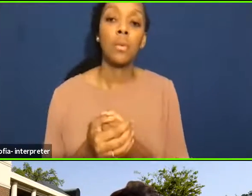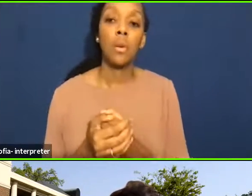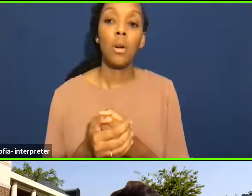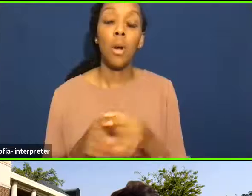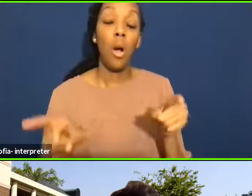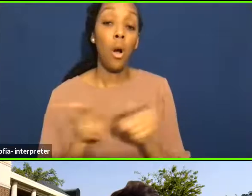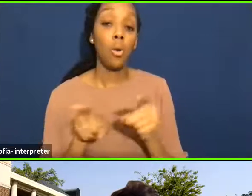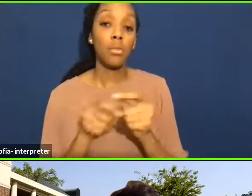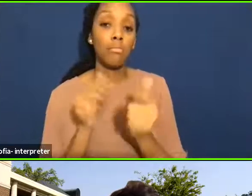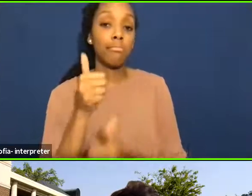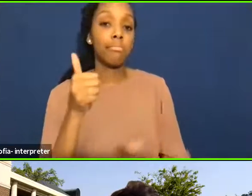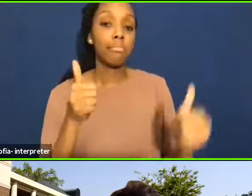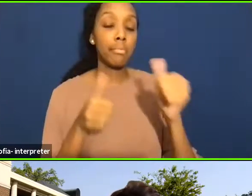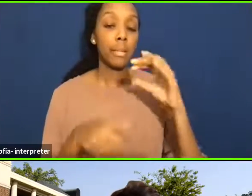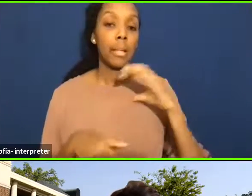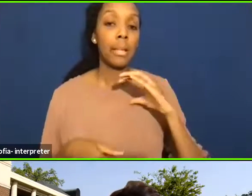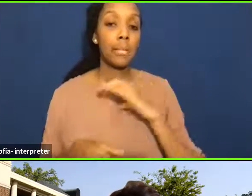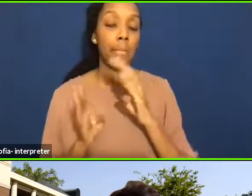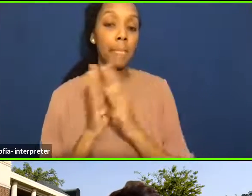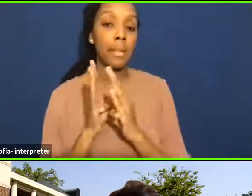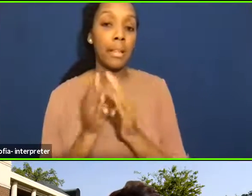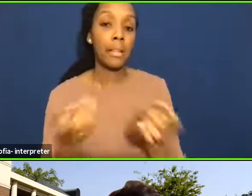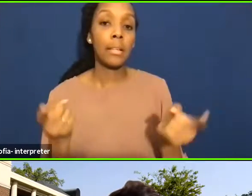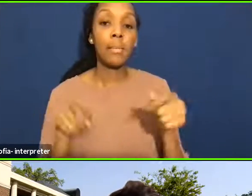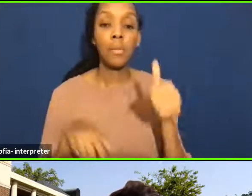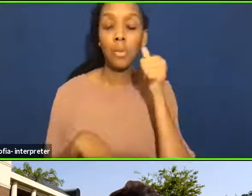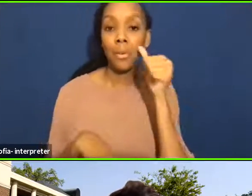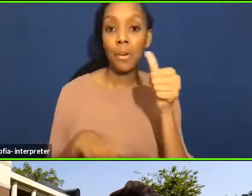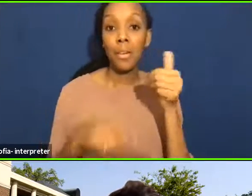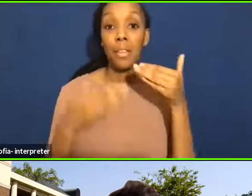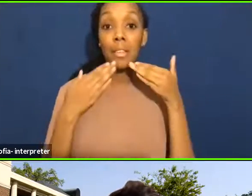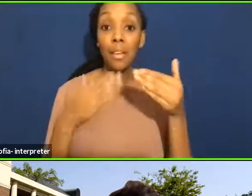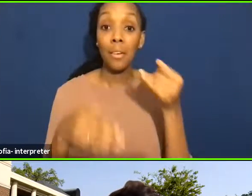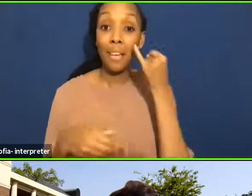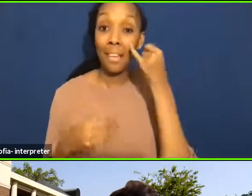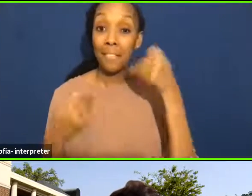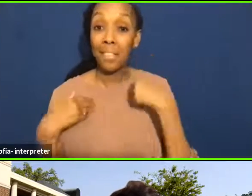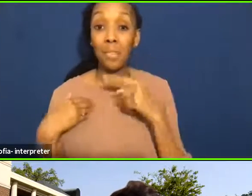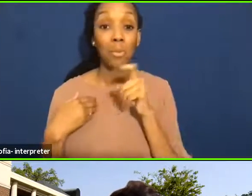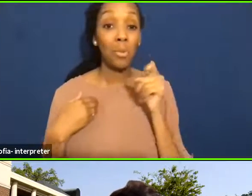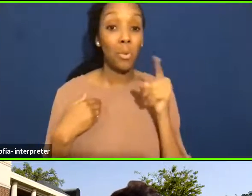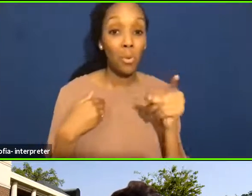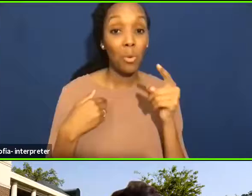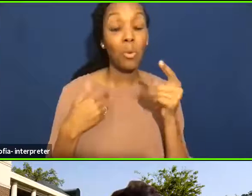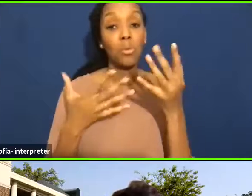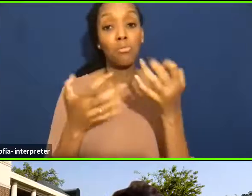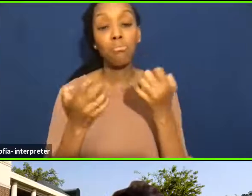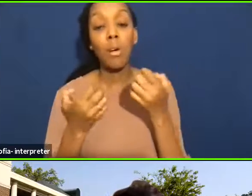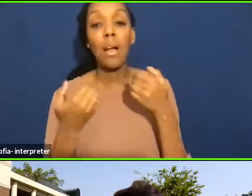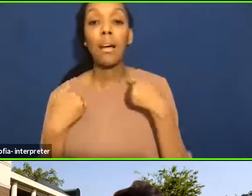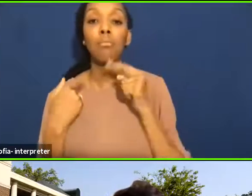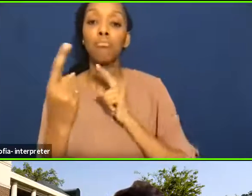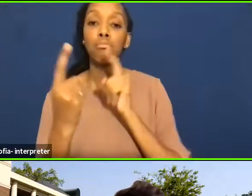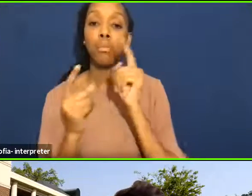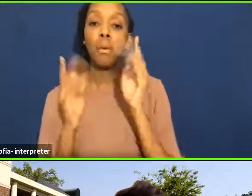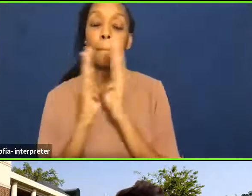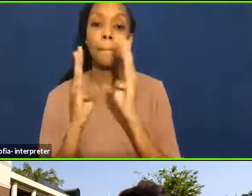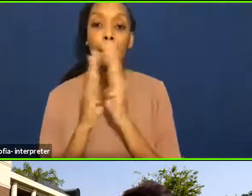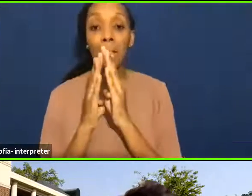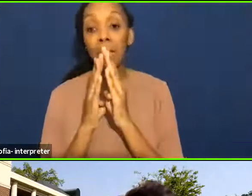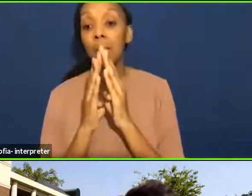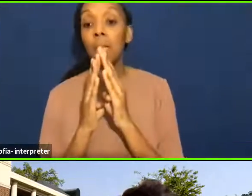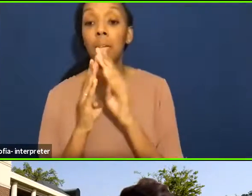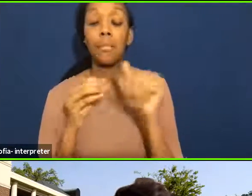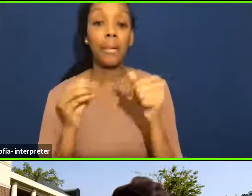our Executive Council meeting tomorrow. So yeah, thank you. If anyone has any questions or anything, wants to meet about anything that they have going